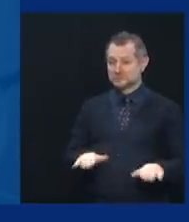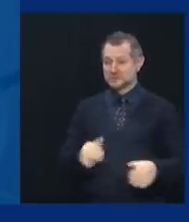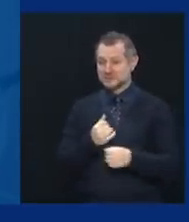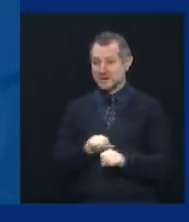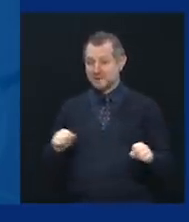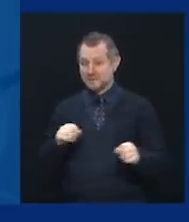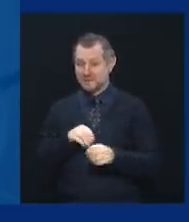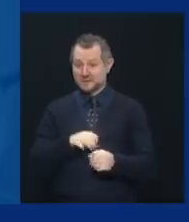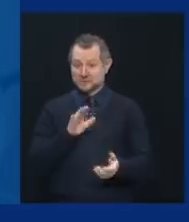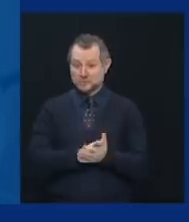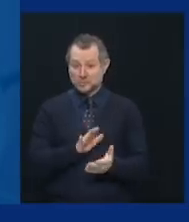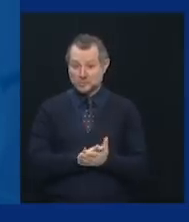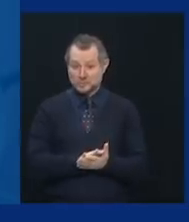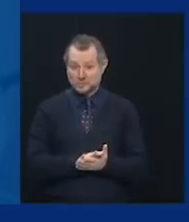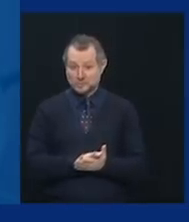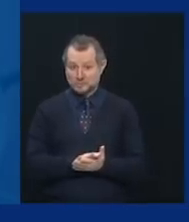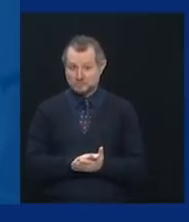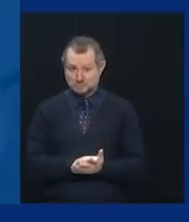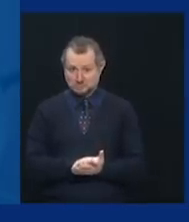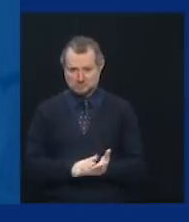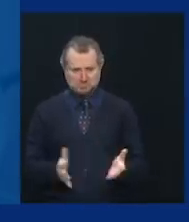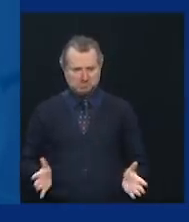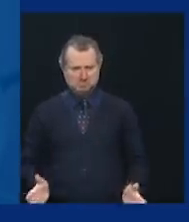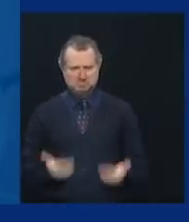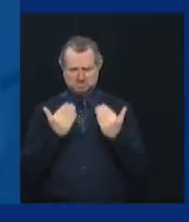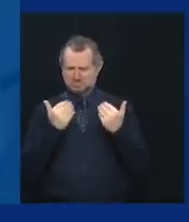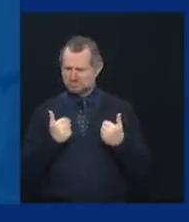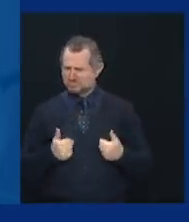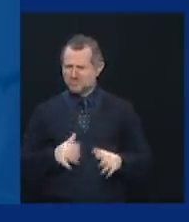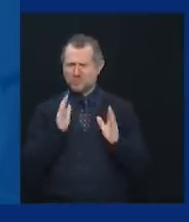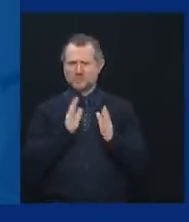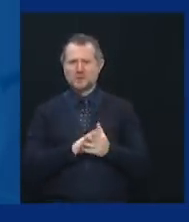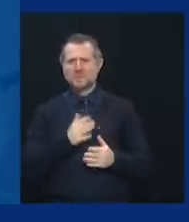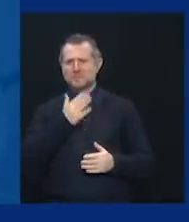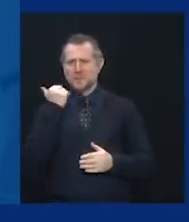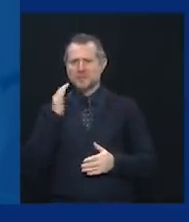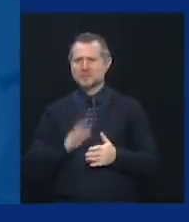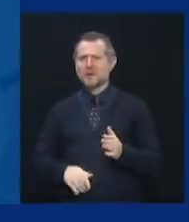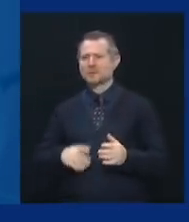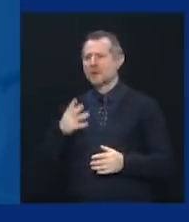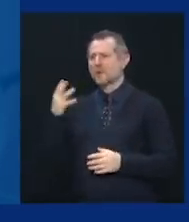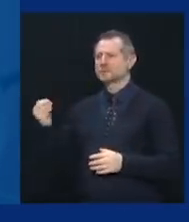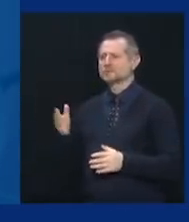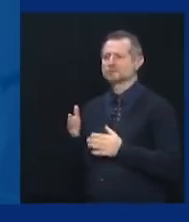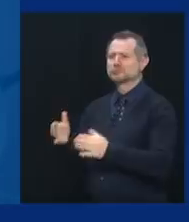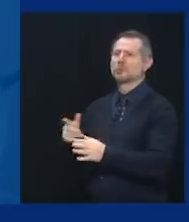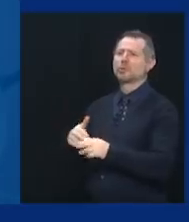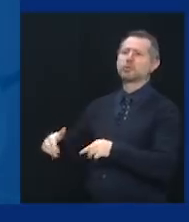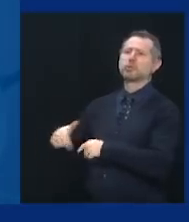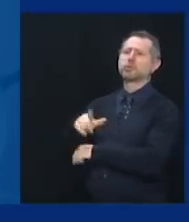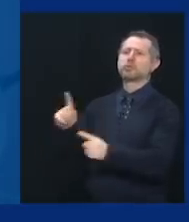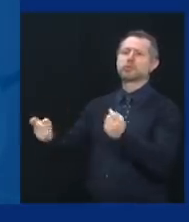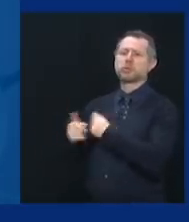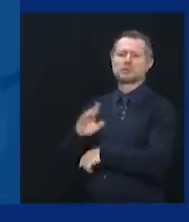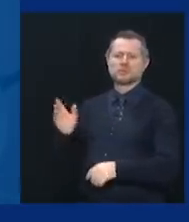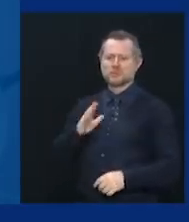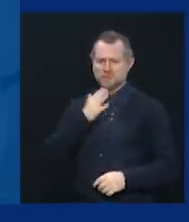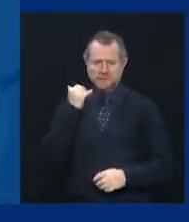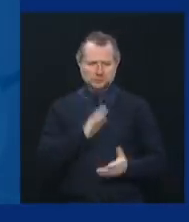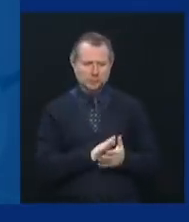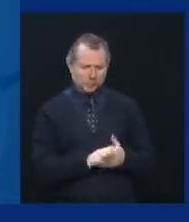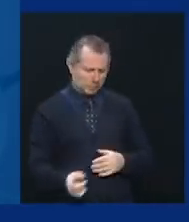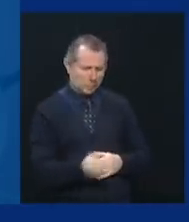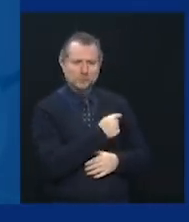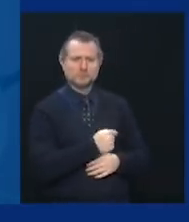the school than they are on the streets of the community, then children should be in